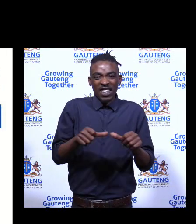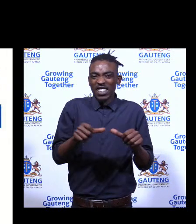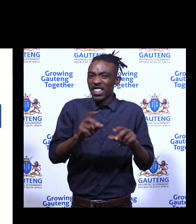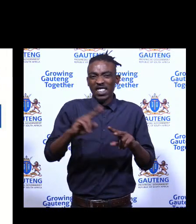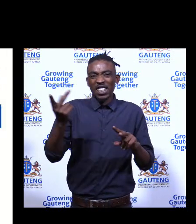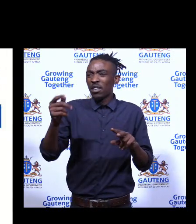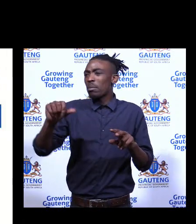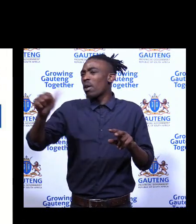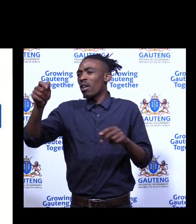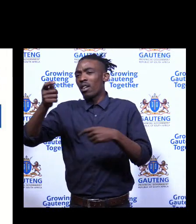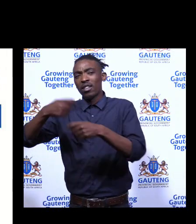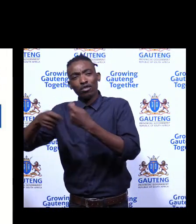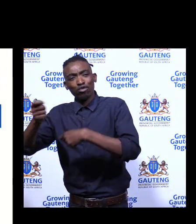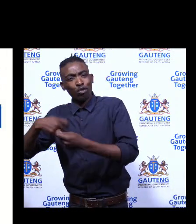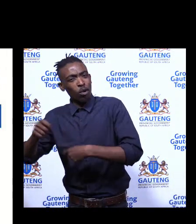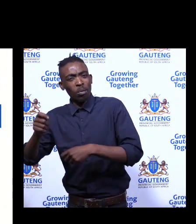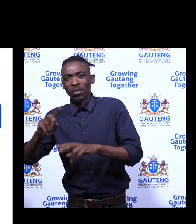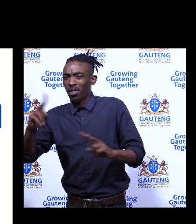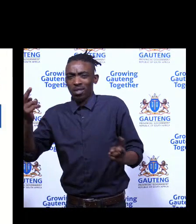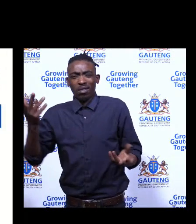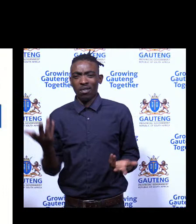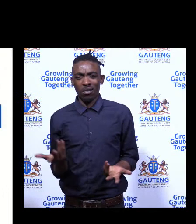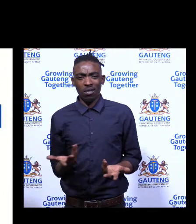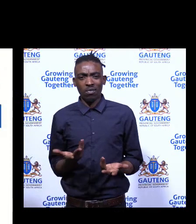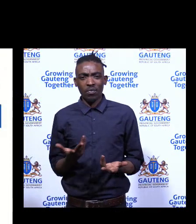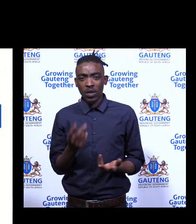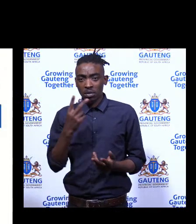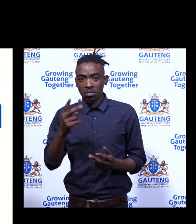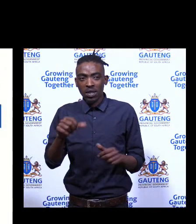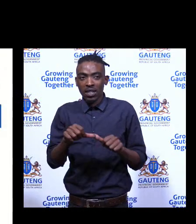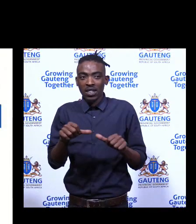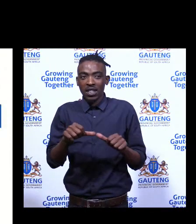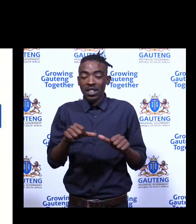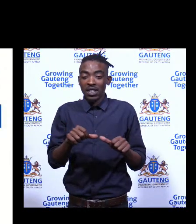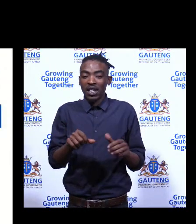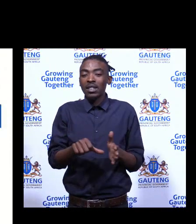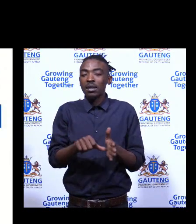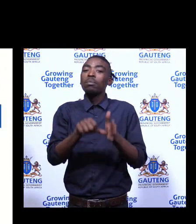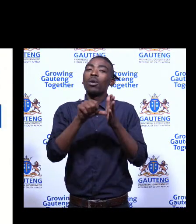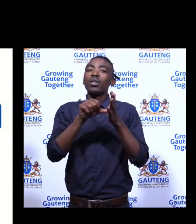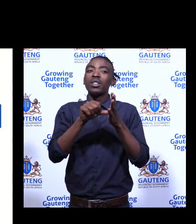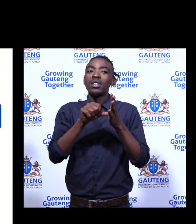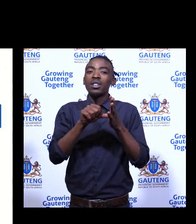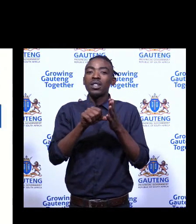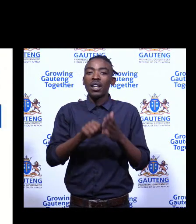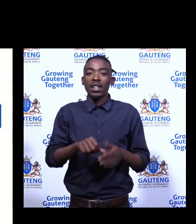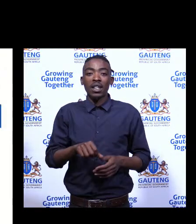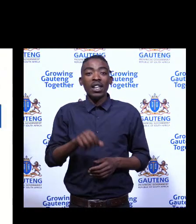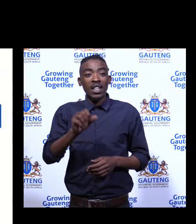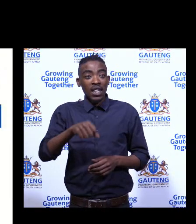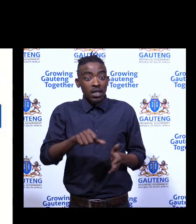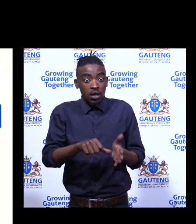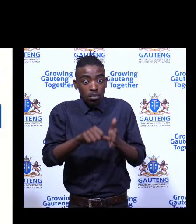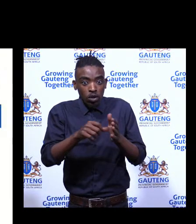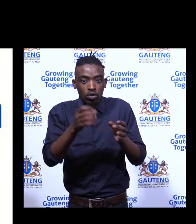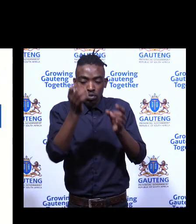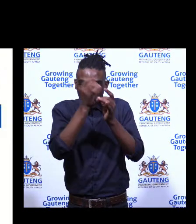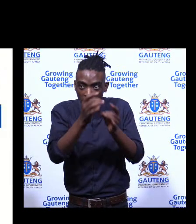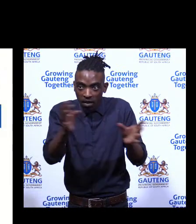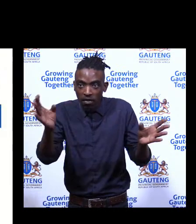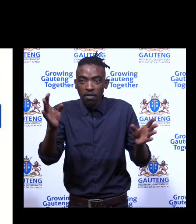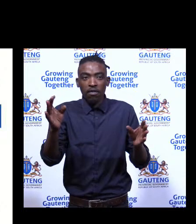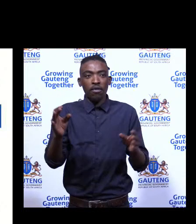size. And so it is important for us to also address those aspects when we are making and producing